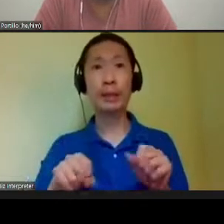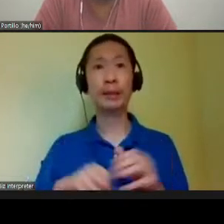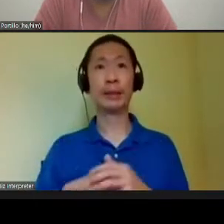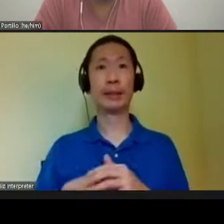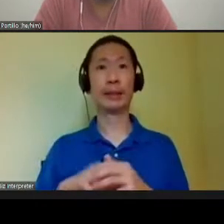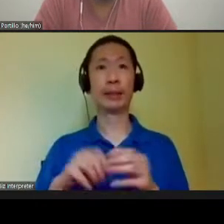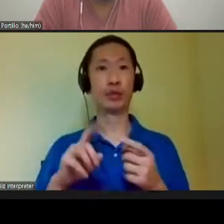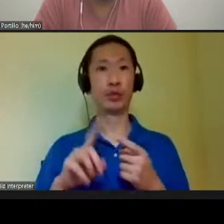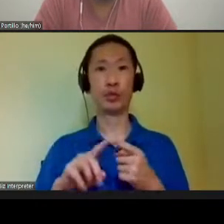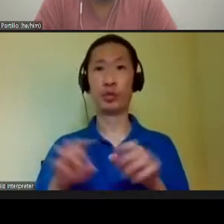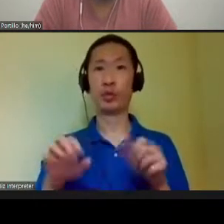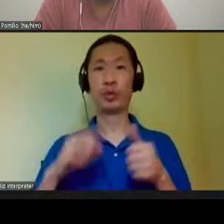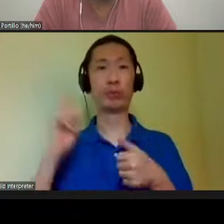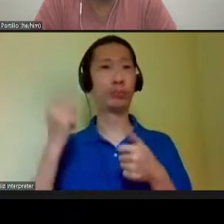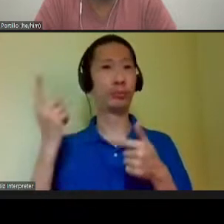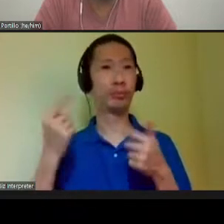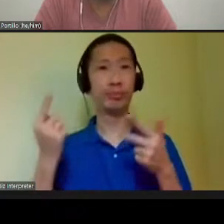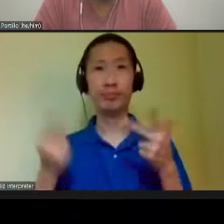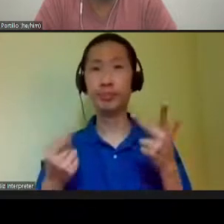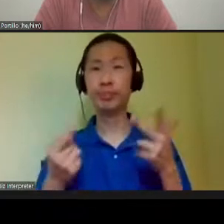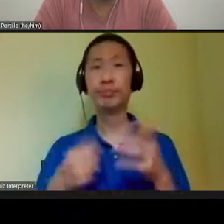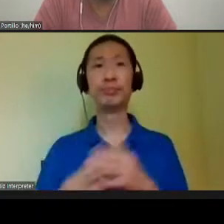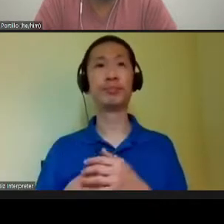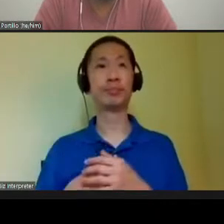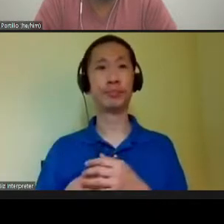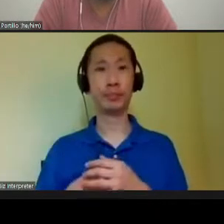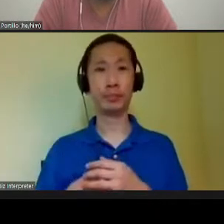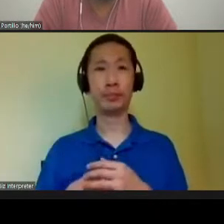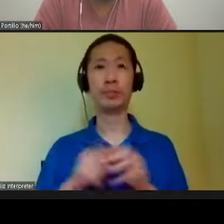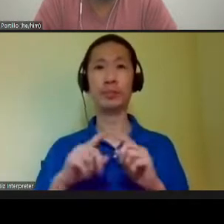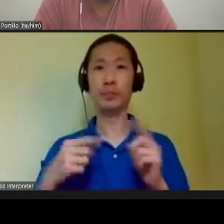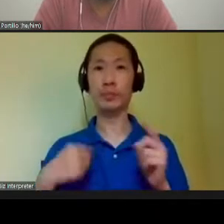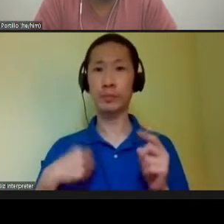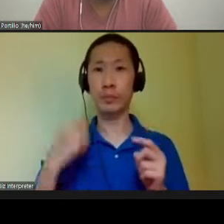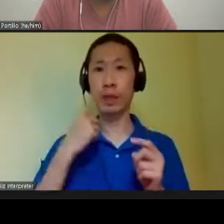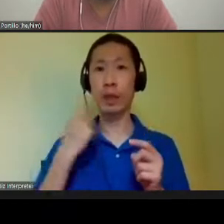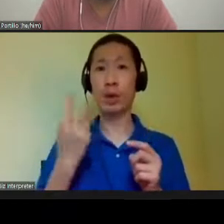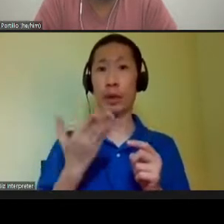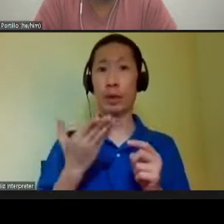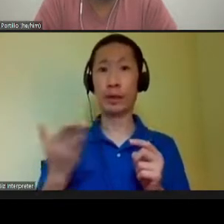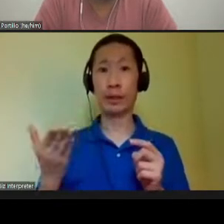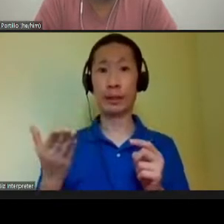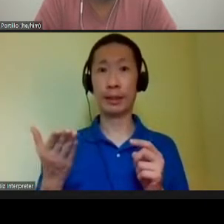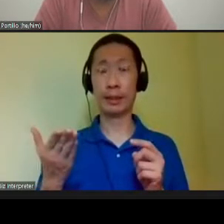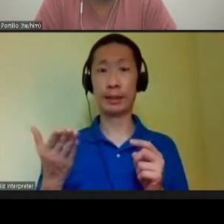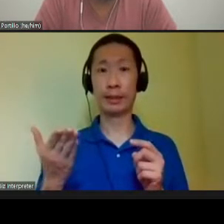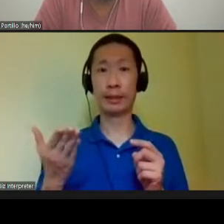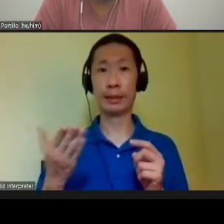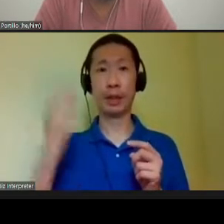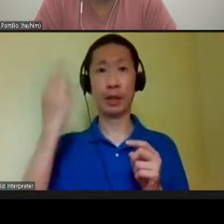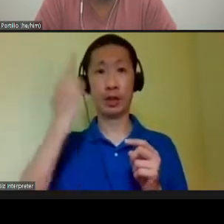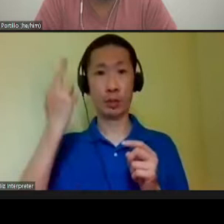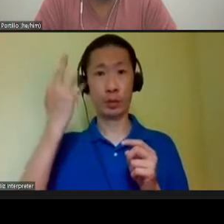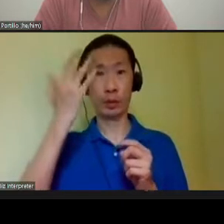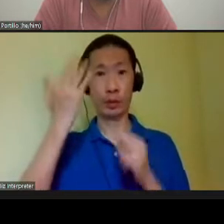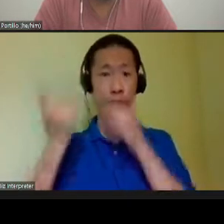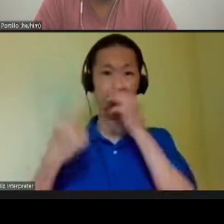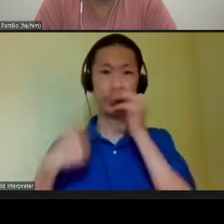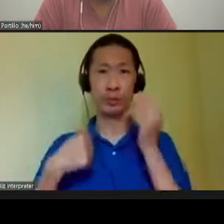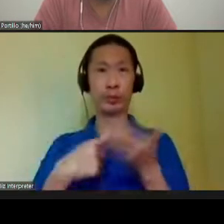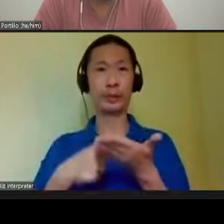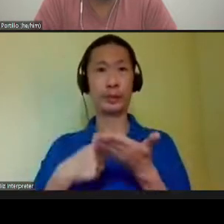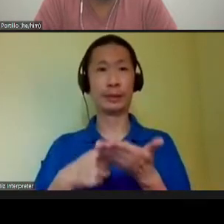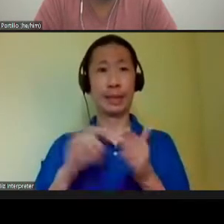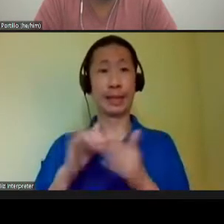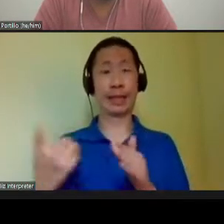to do X, Y, Z. But I think one of the things, like the reason that we were talking about this